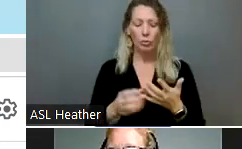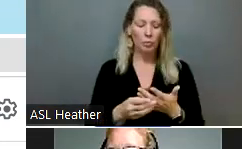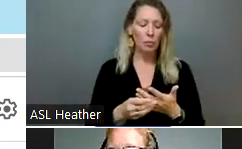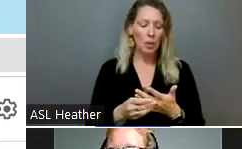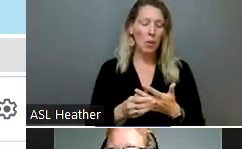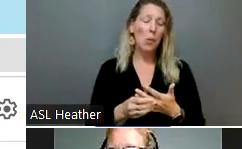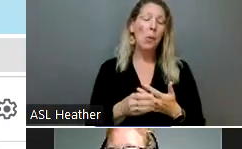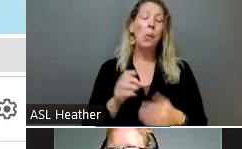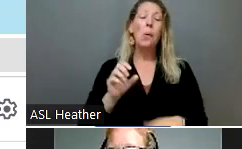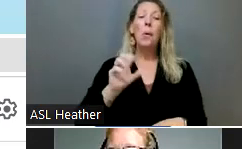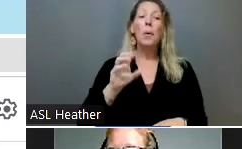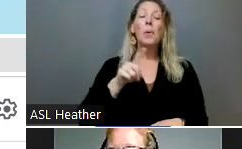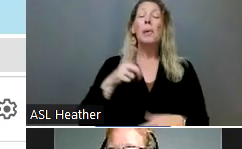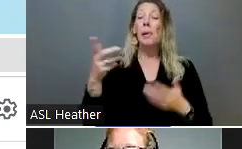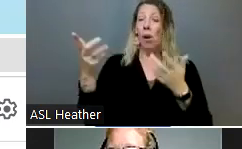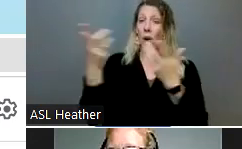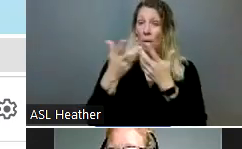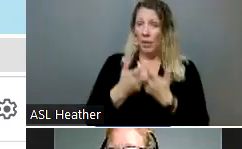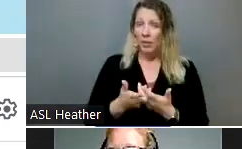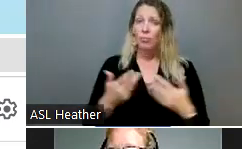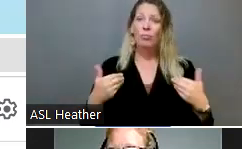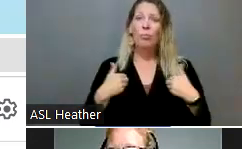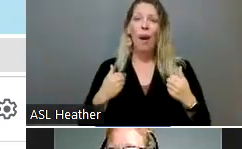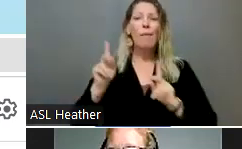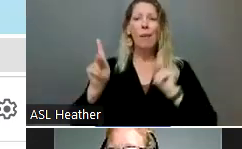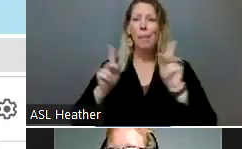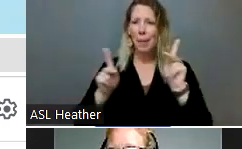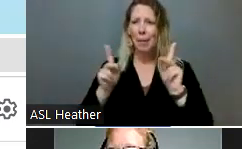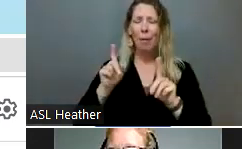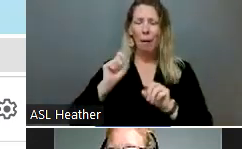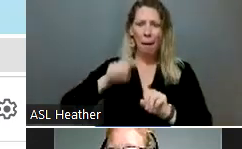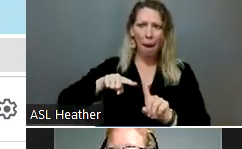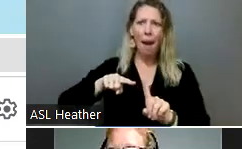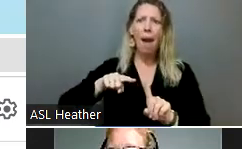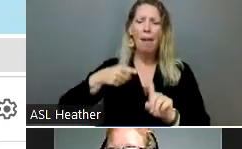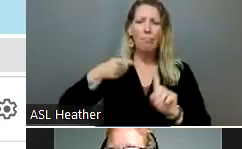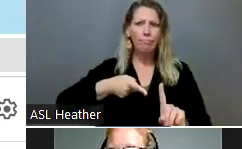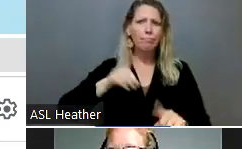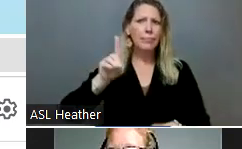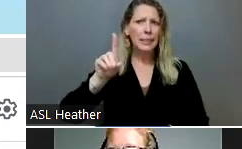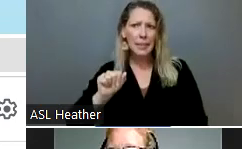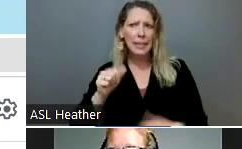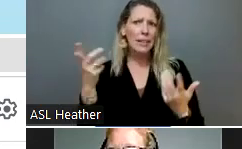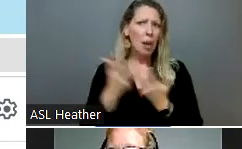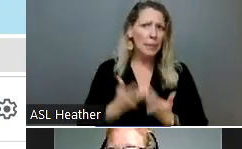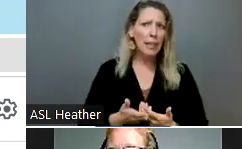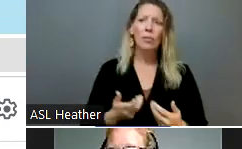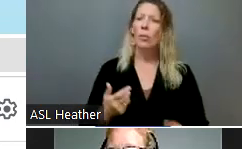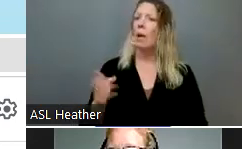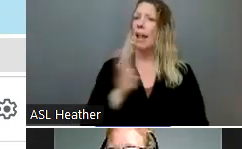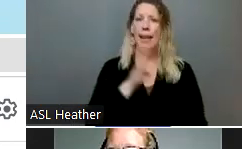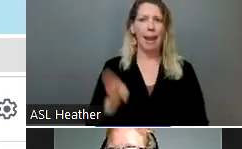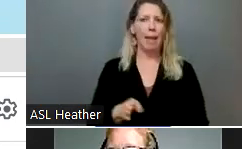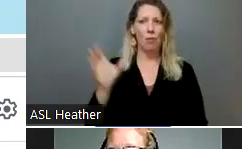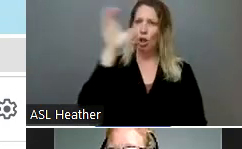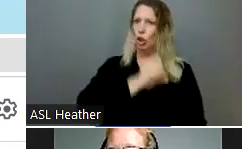of accommodations, we have folks ask directly about disabilities and accommodations. We never want to